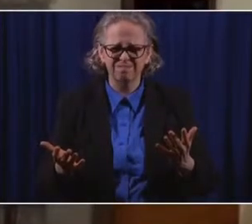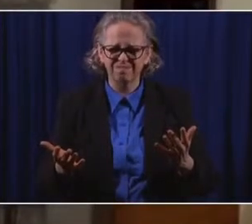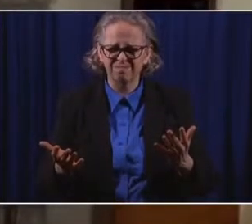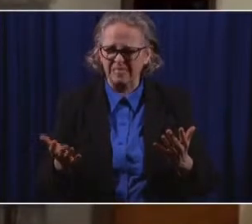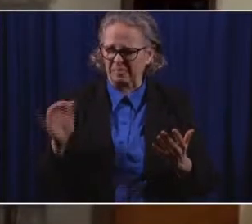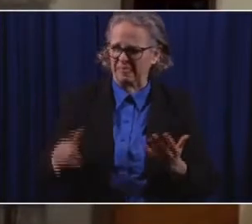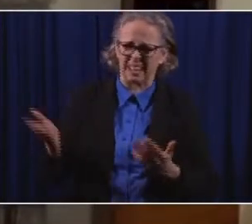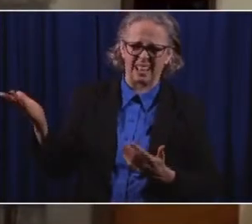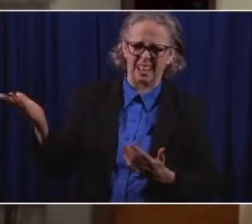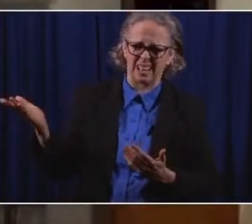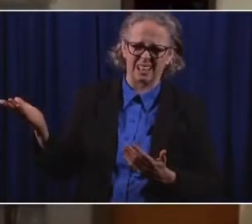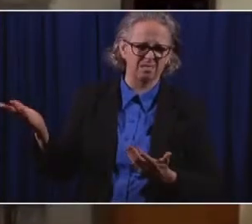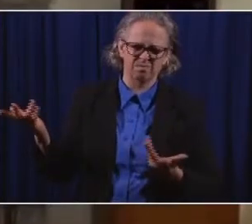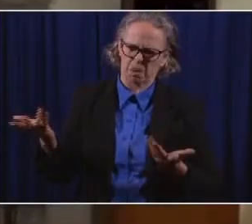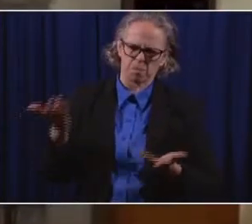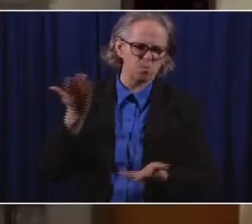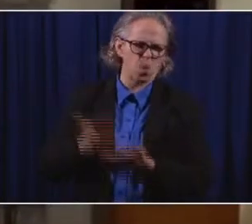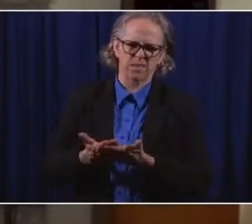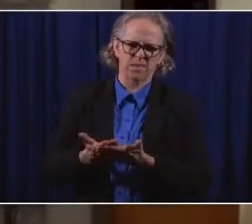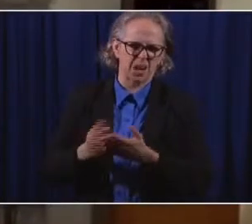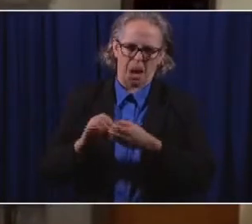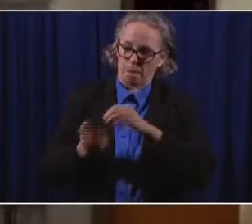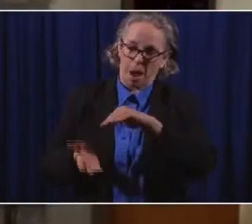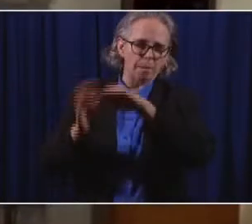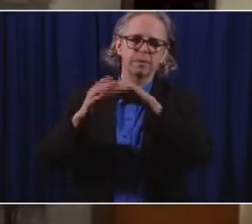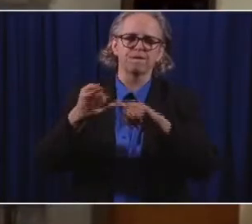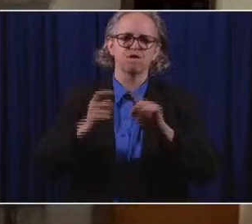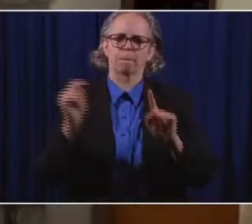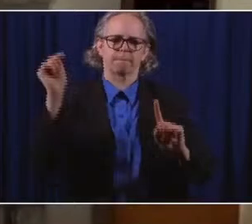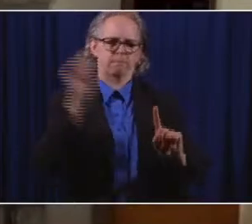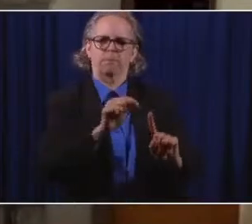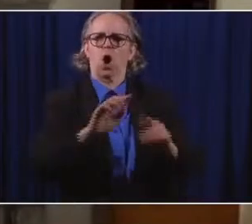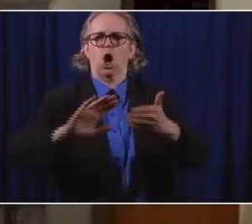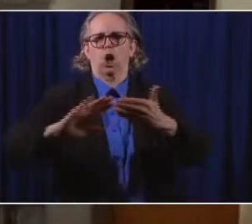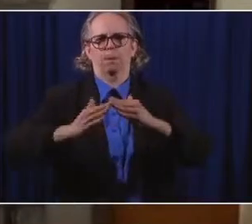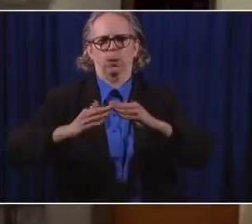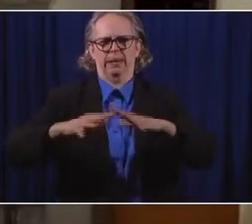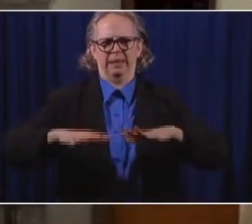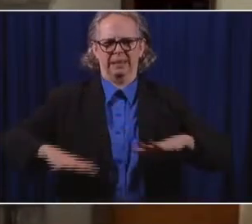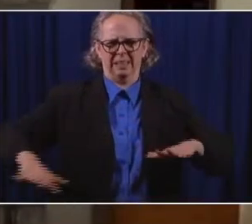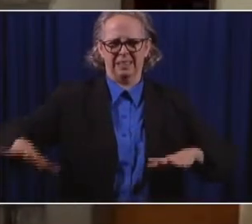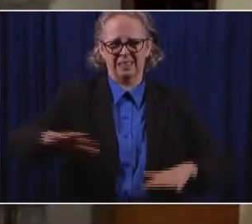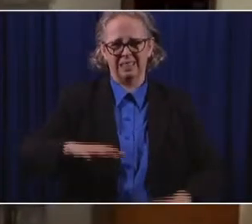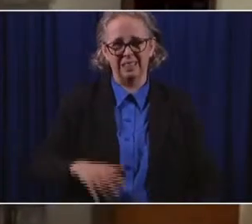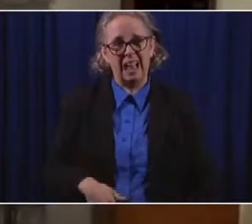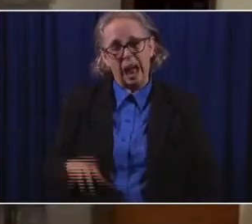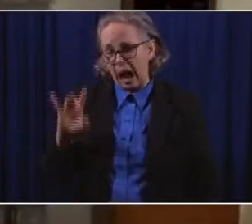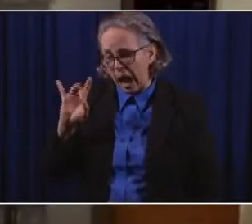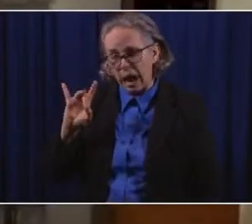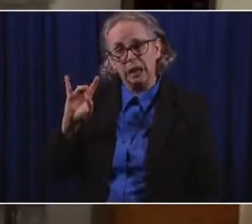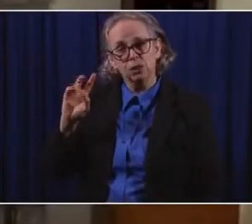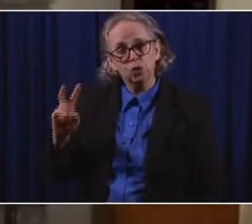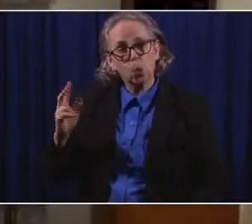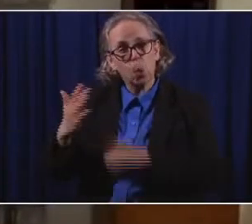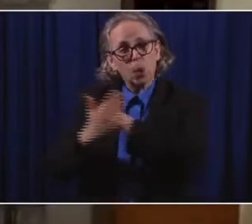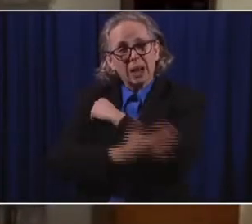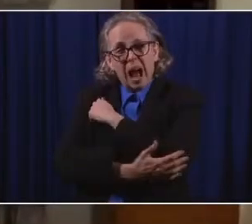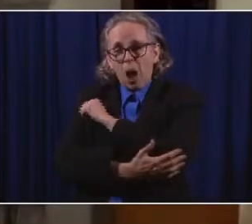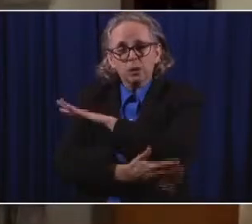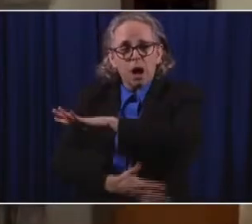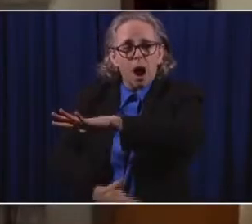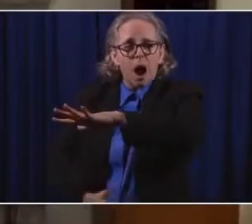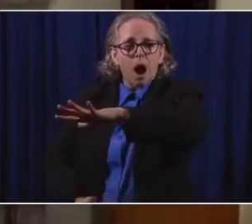that indicates that virtually every county has, except 6, 82 counties have this high spread, which means it's